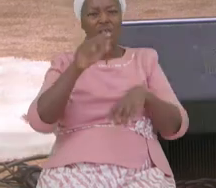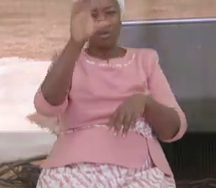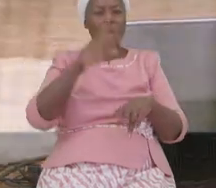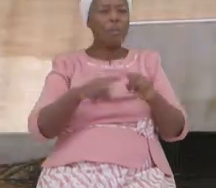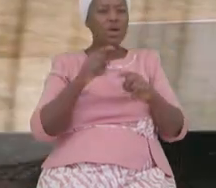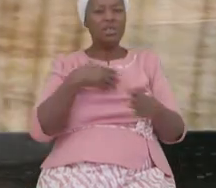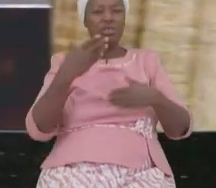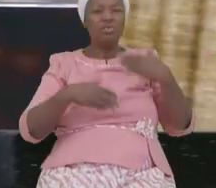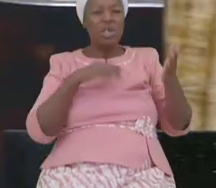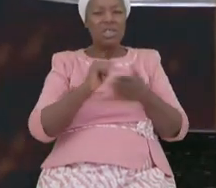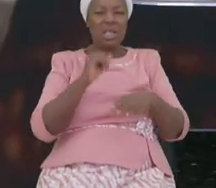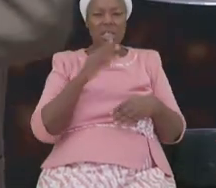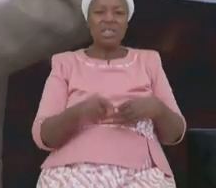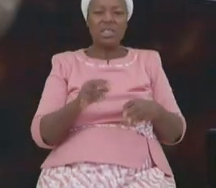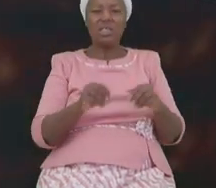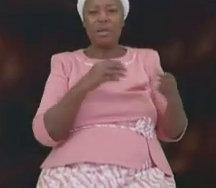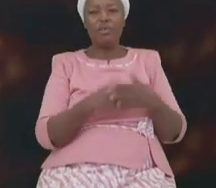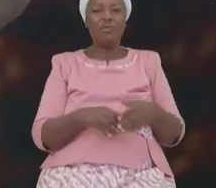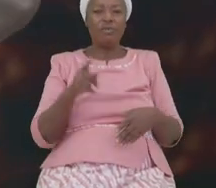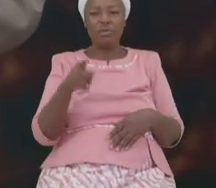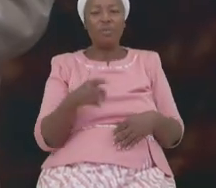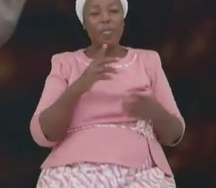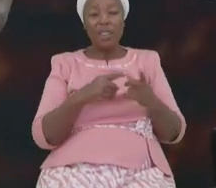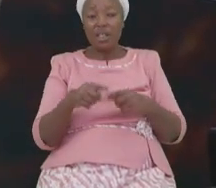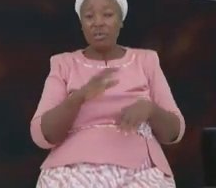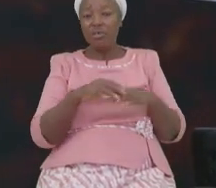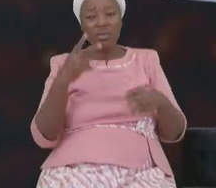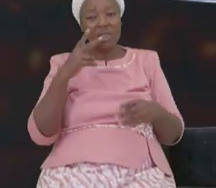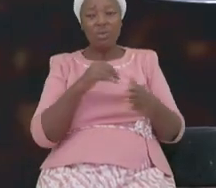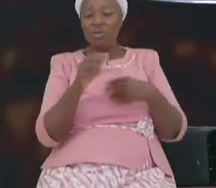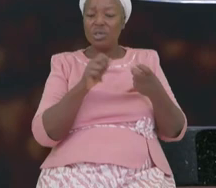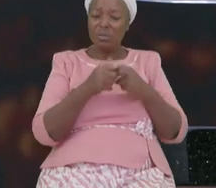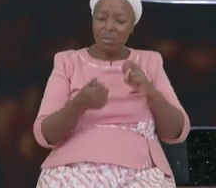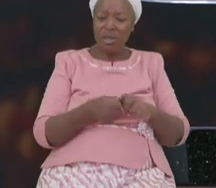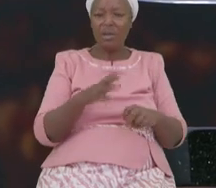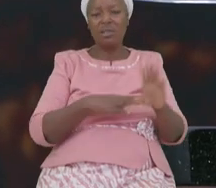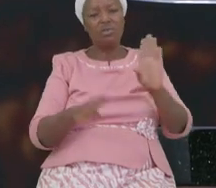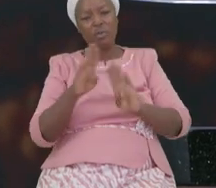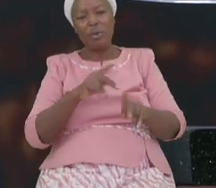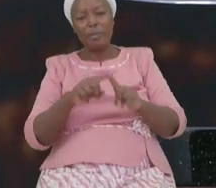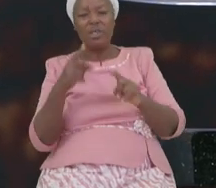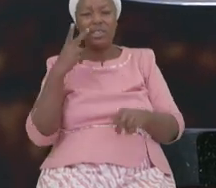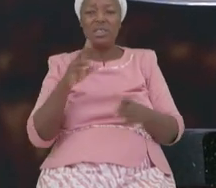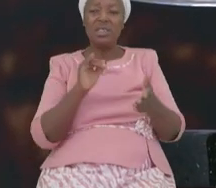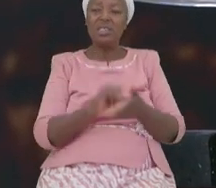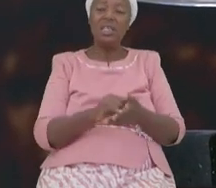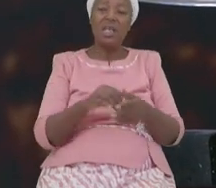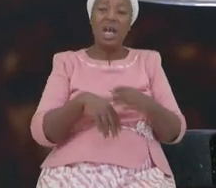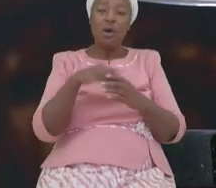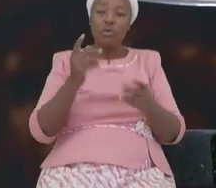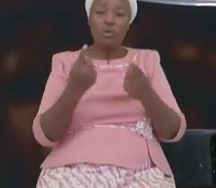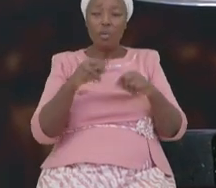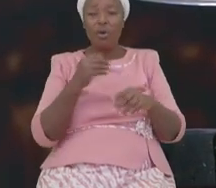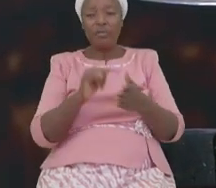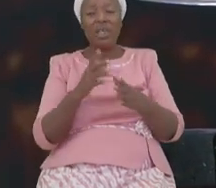joy that is set before you. Don't look at the trial and the difficulty and the pressure. Look at the outcome and look at the